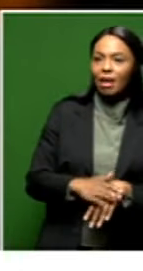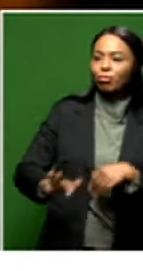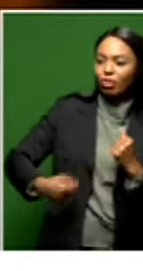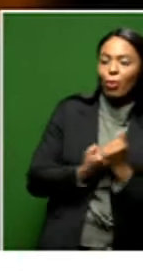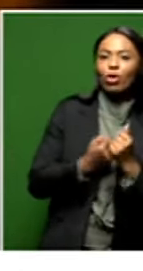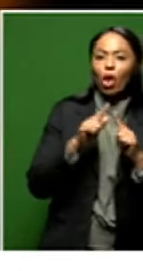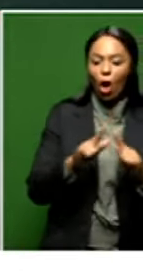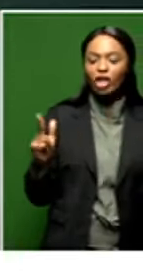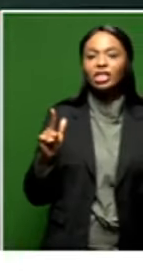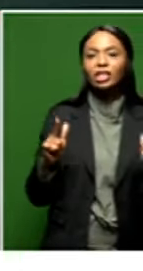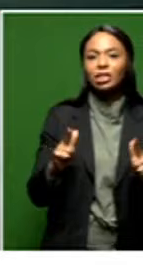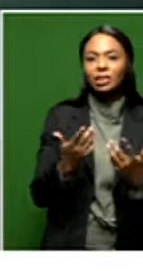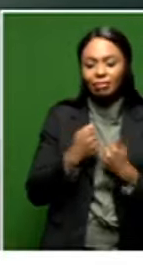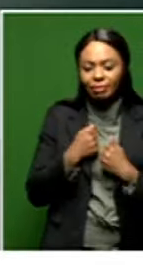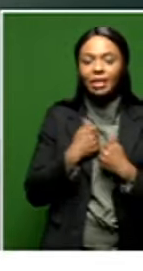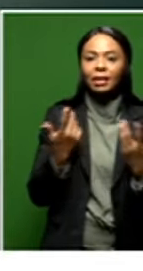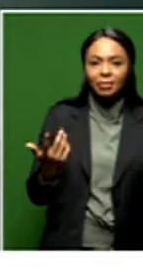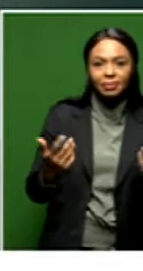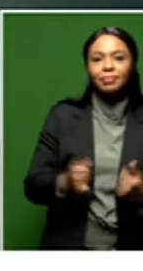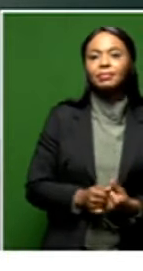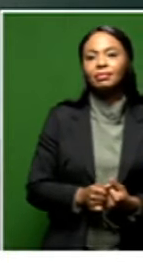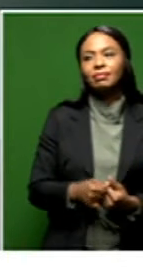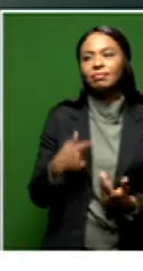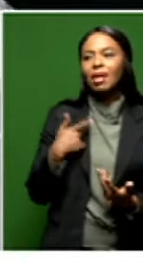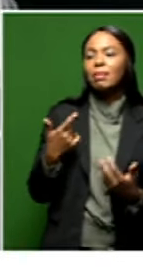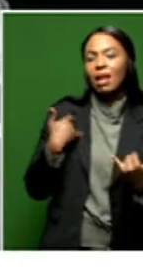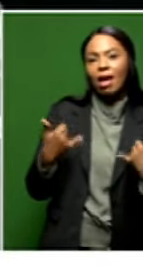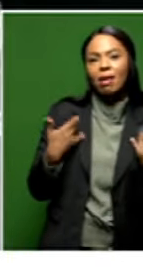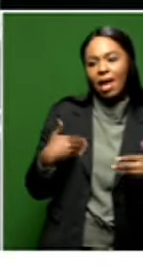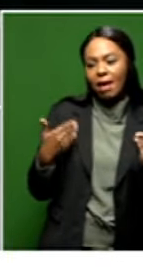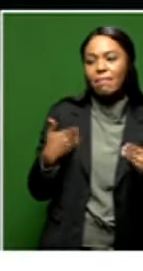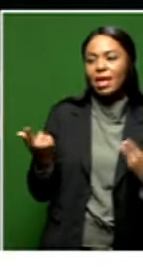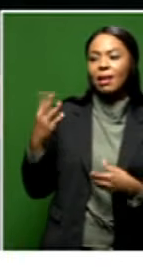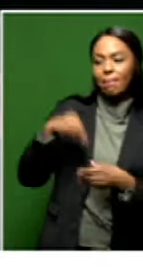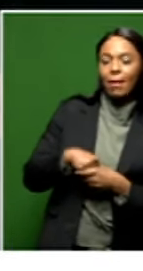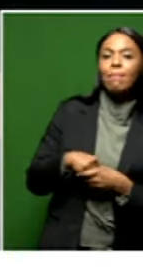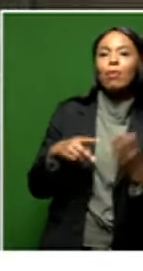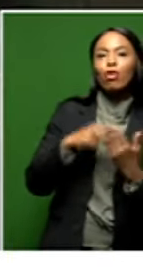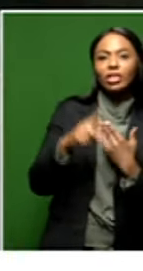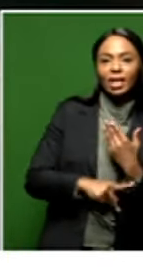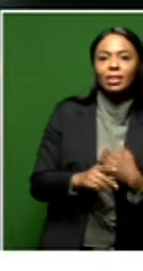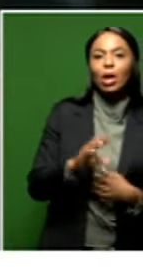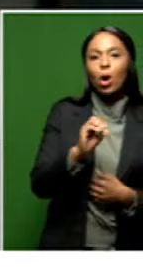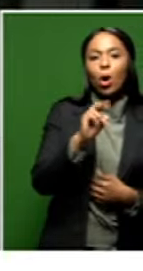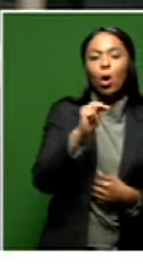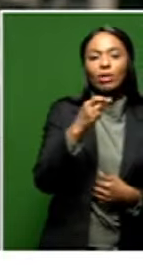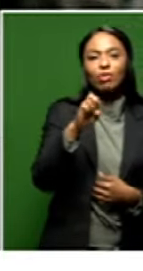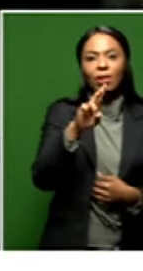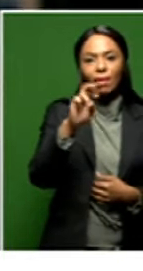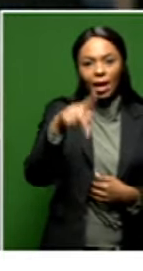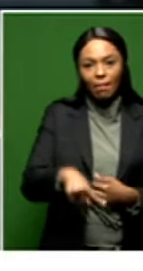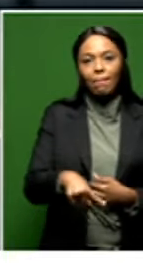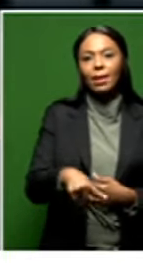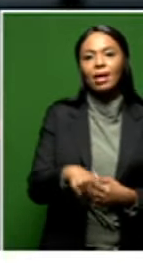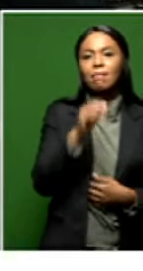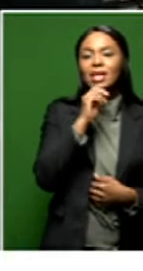So yeah, grateful that he could be part of this project. The song ONGEREP basically means untouched. Like in the context